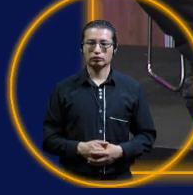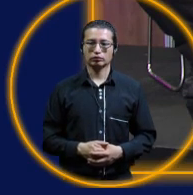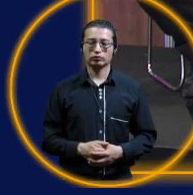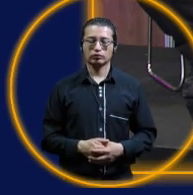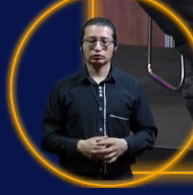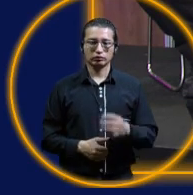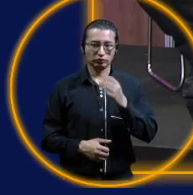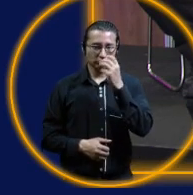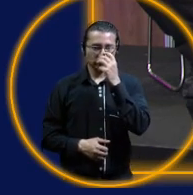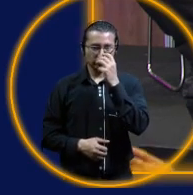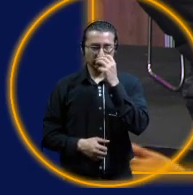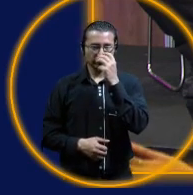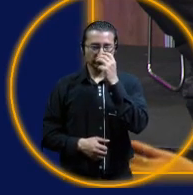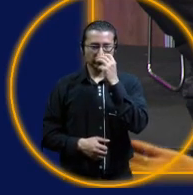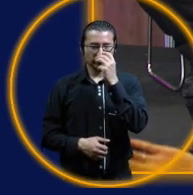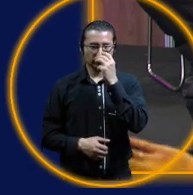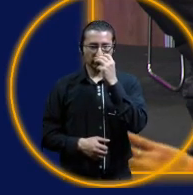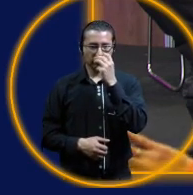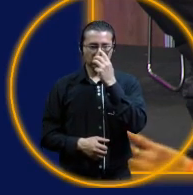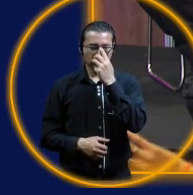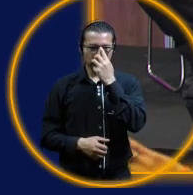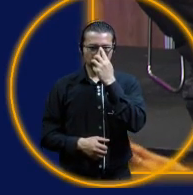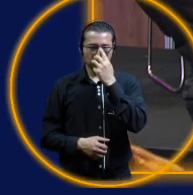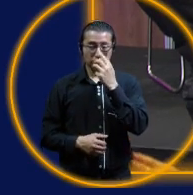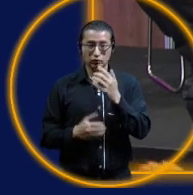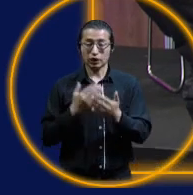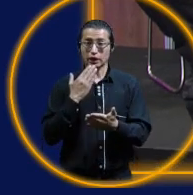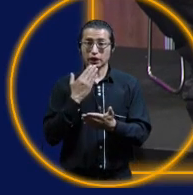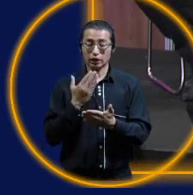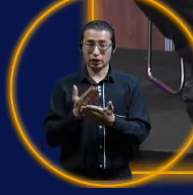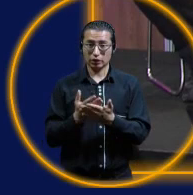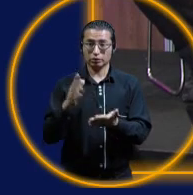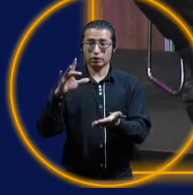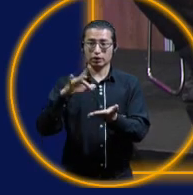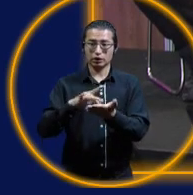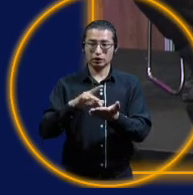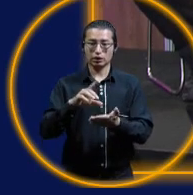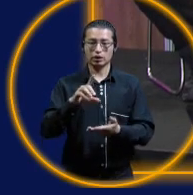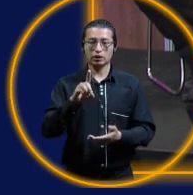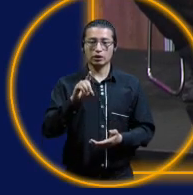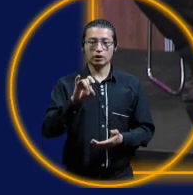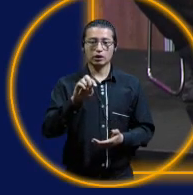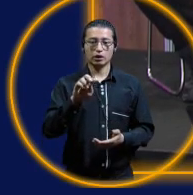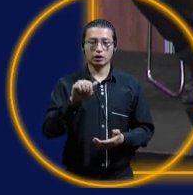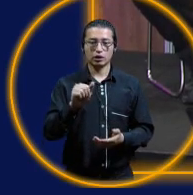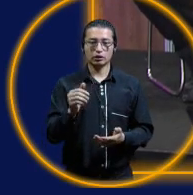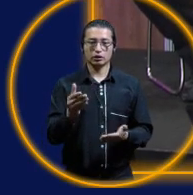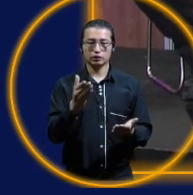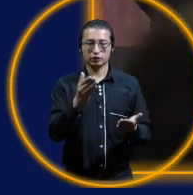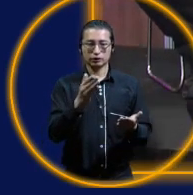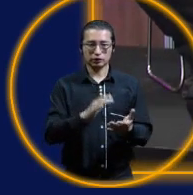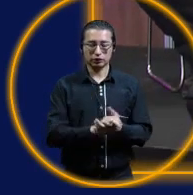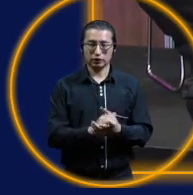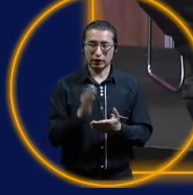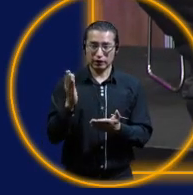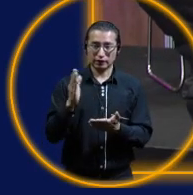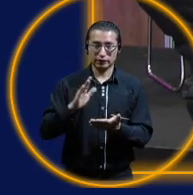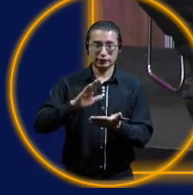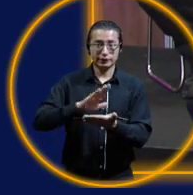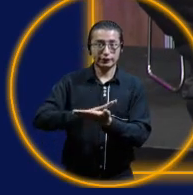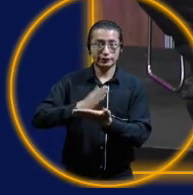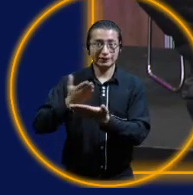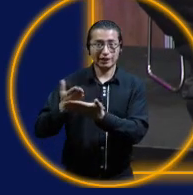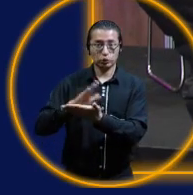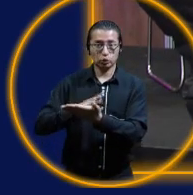Thanks for being here and for listening, everybody. Appreciate it. Thanks for coming. Yeah. It's a big trip. We're happy to be